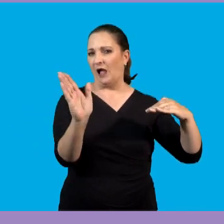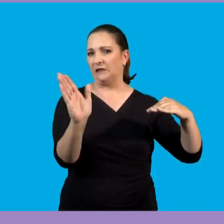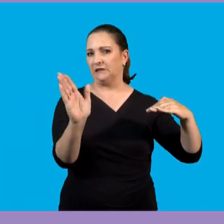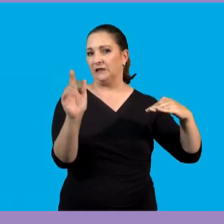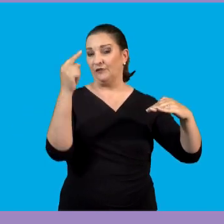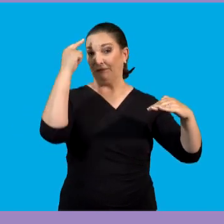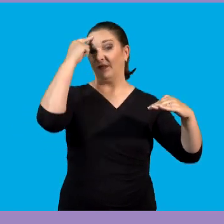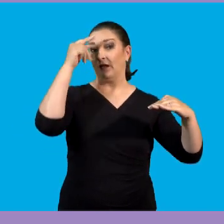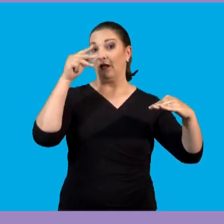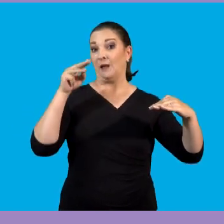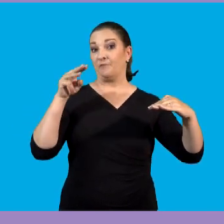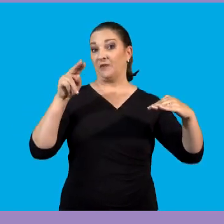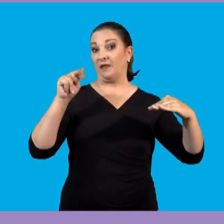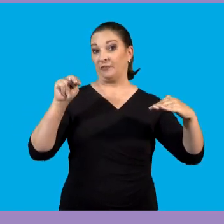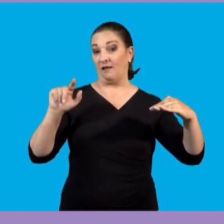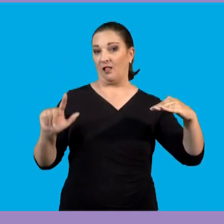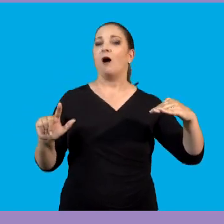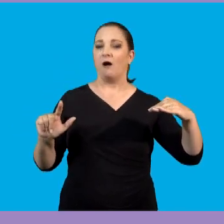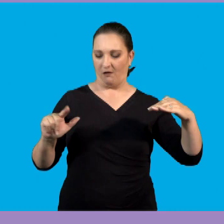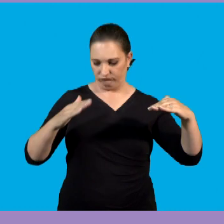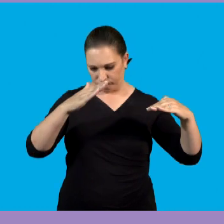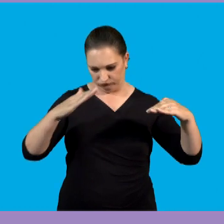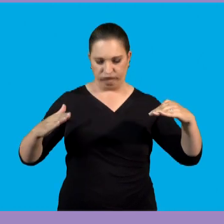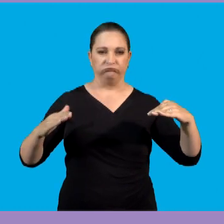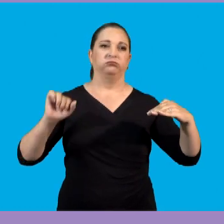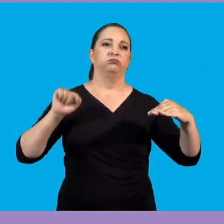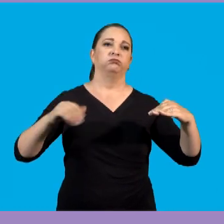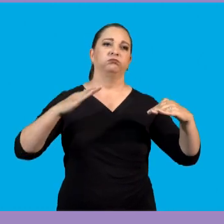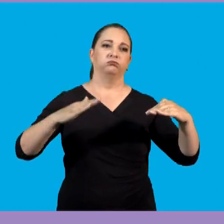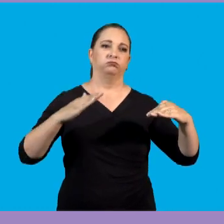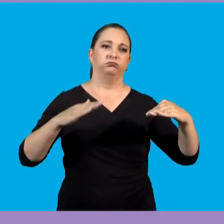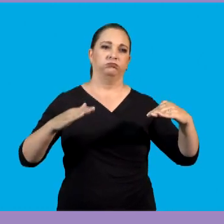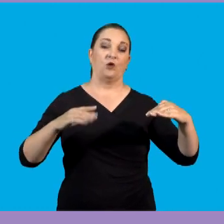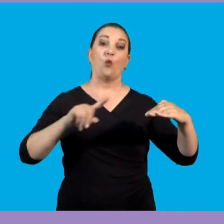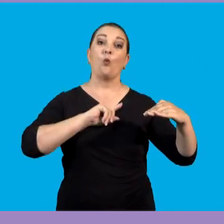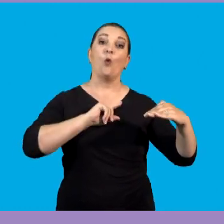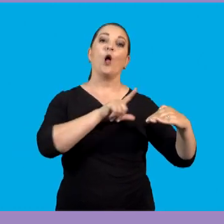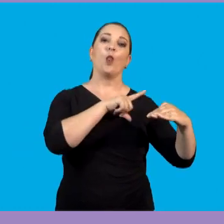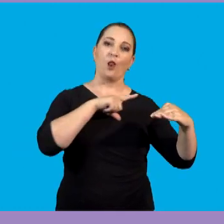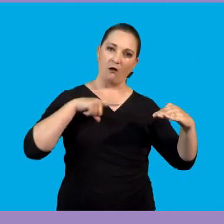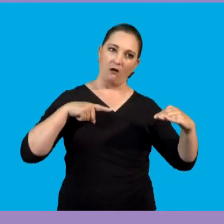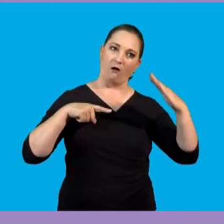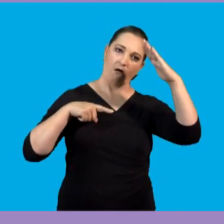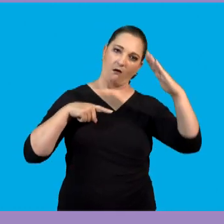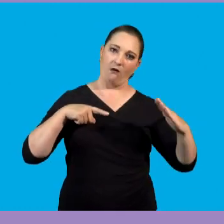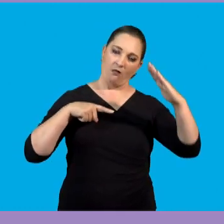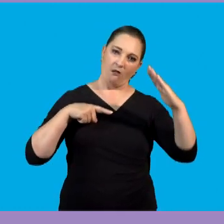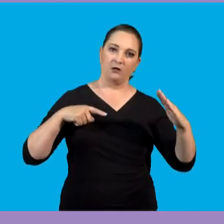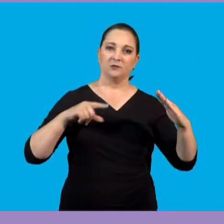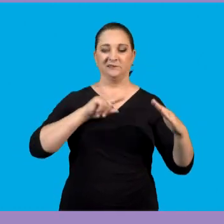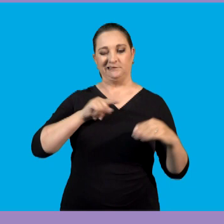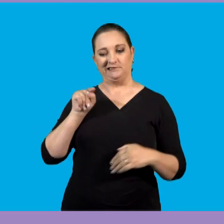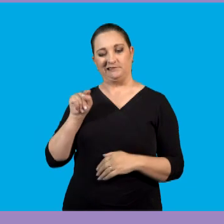Well, if you are thinking of NL, then you are absolutely correct. As we can see, PQ is the largest side of